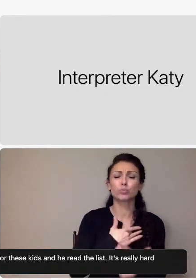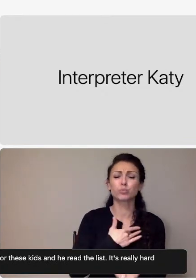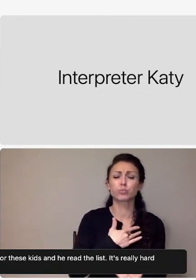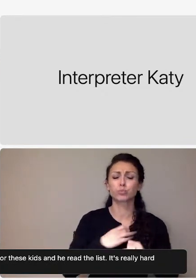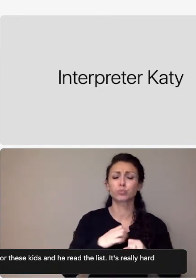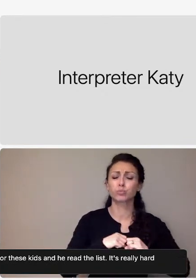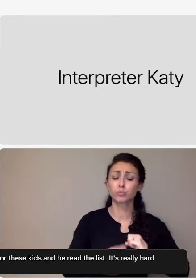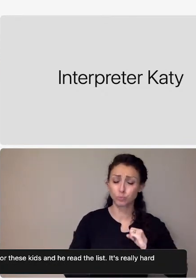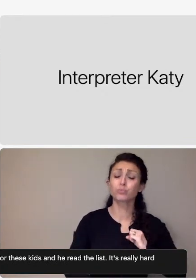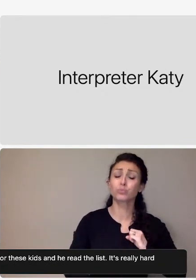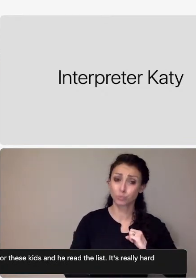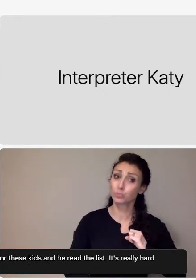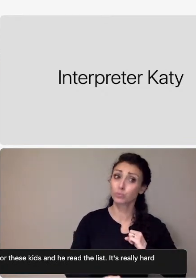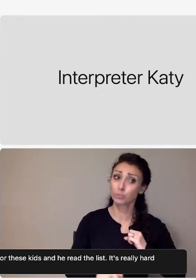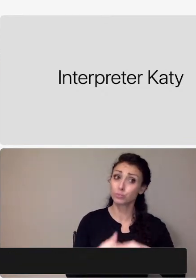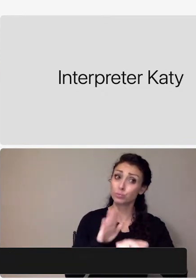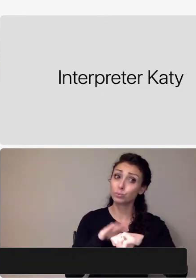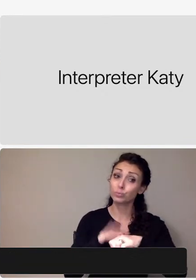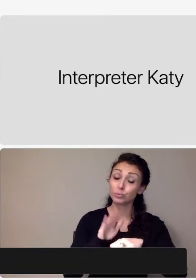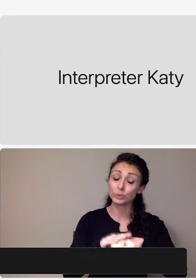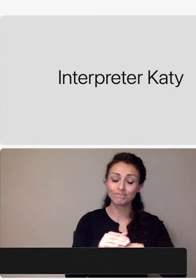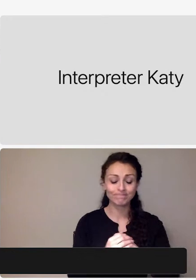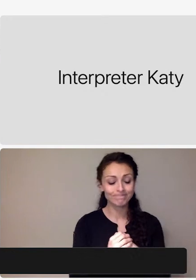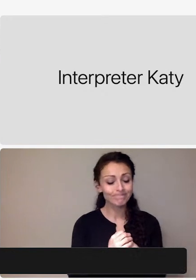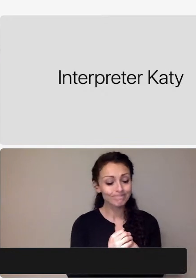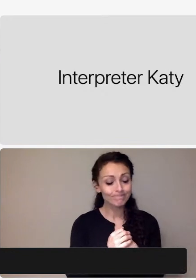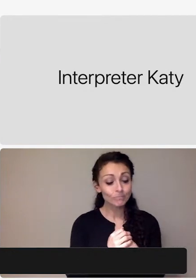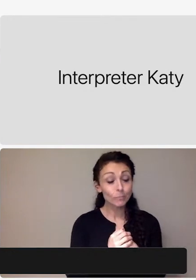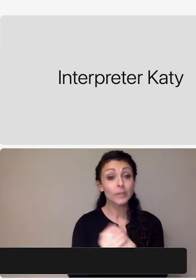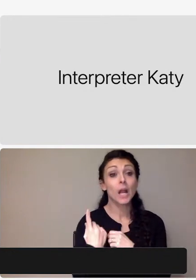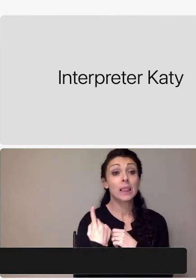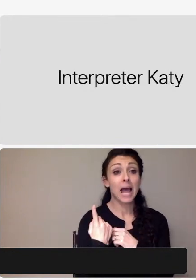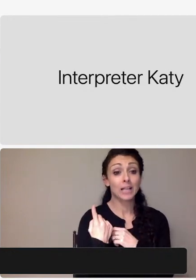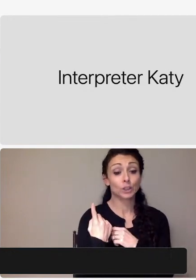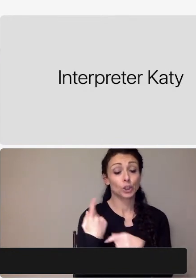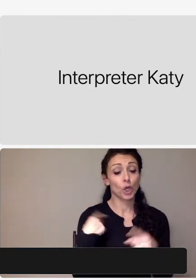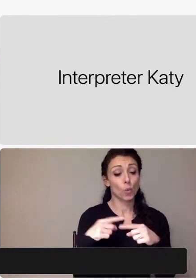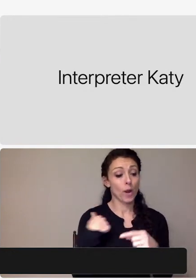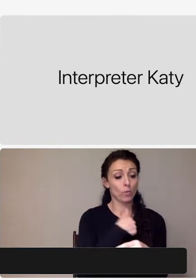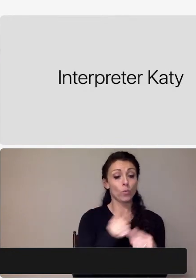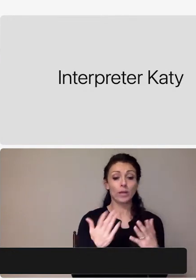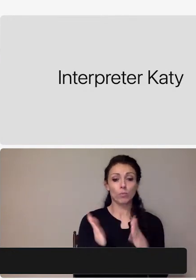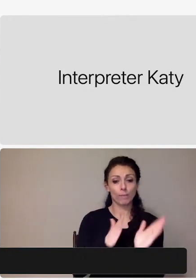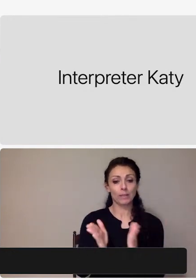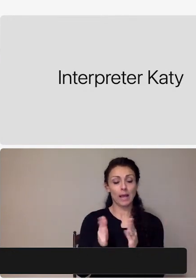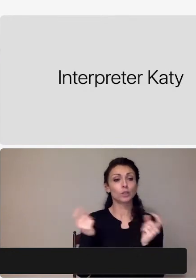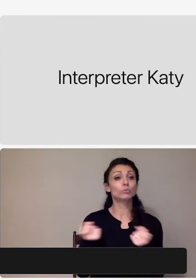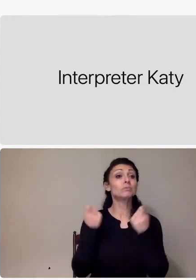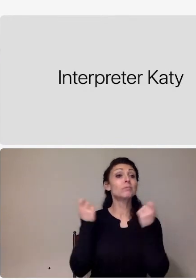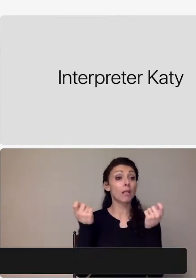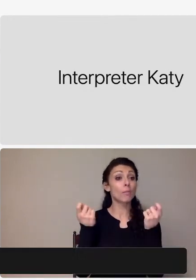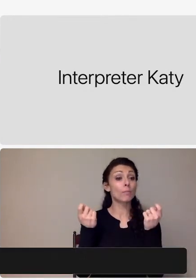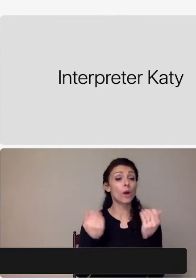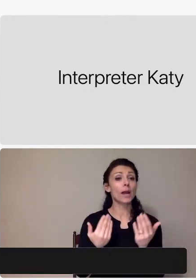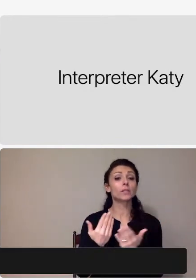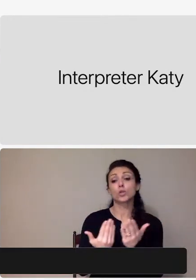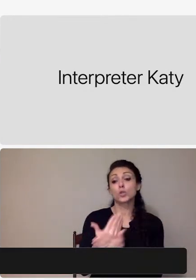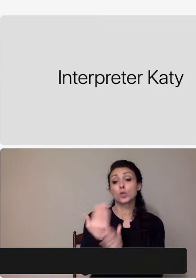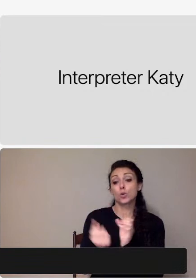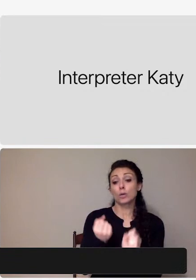um last year when we were going to celebrate new year's we